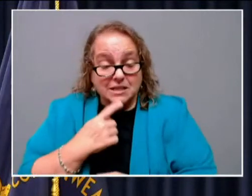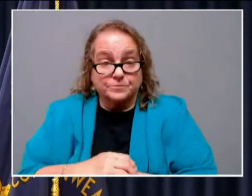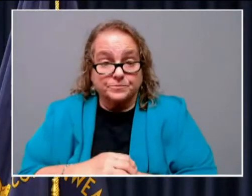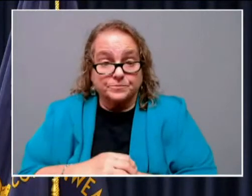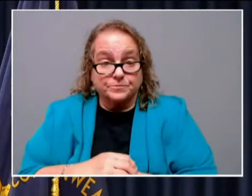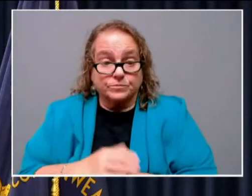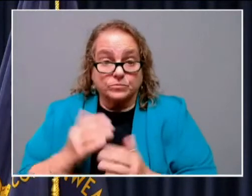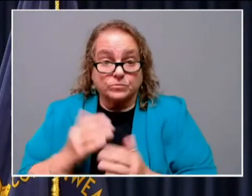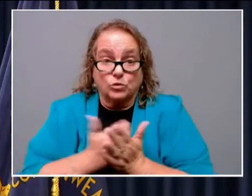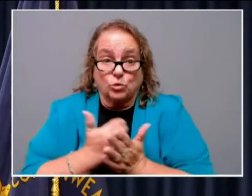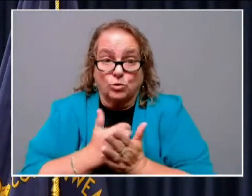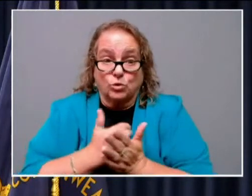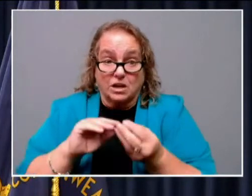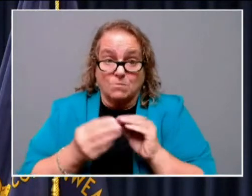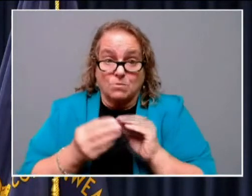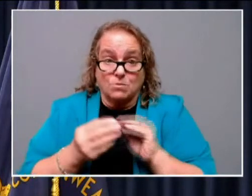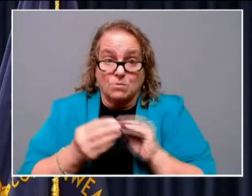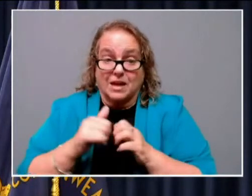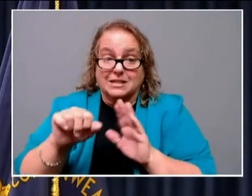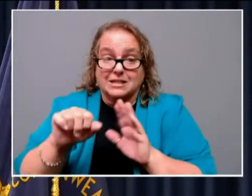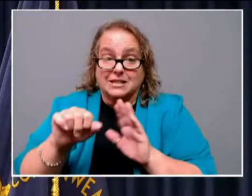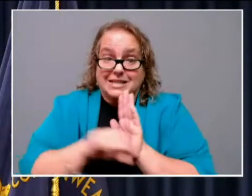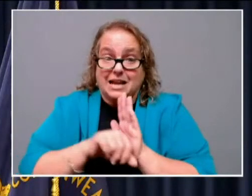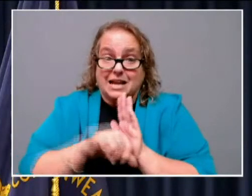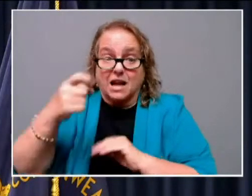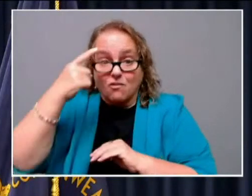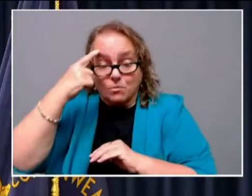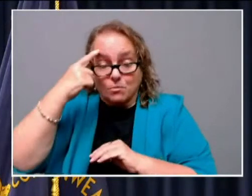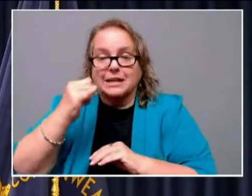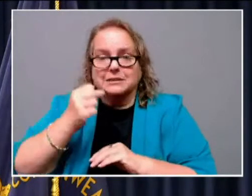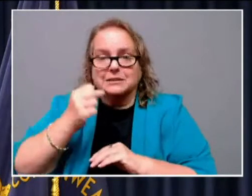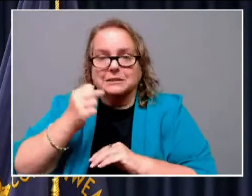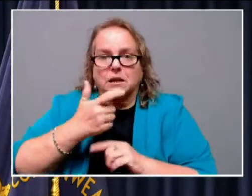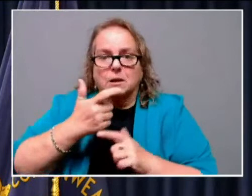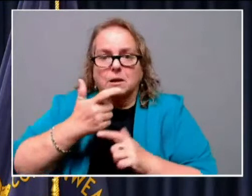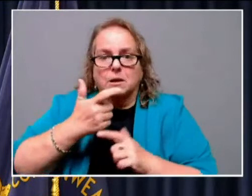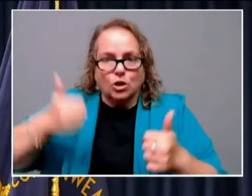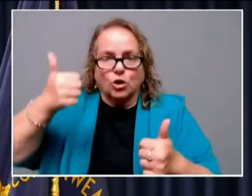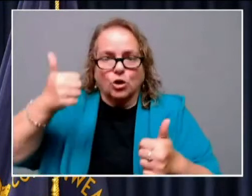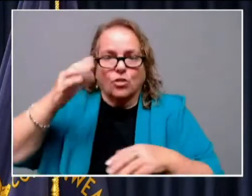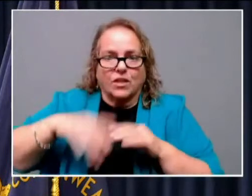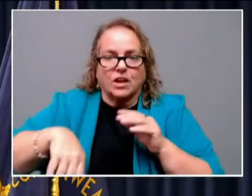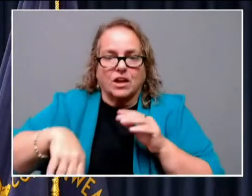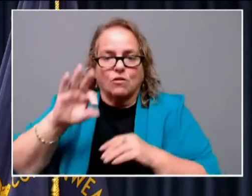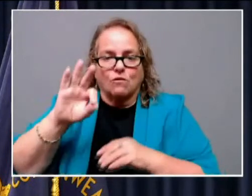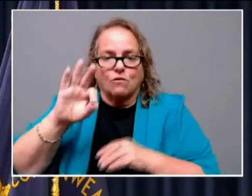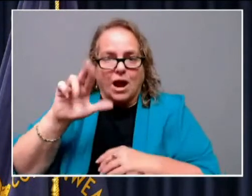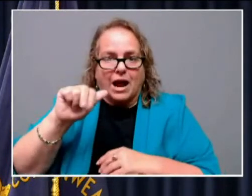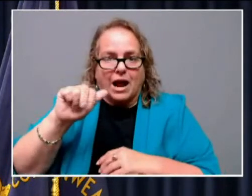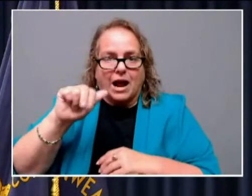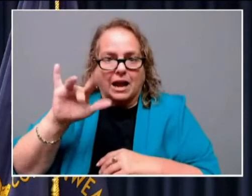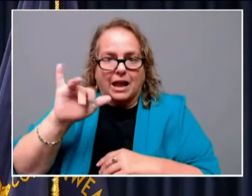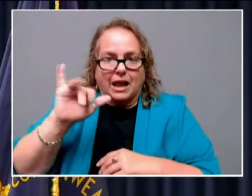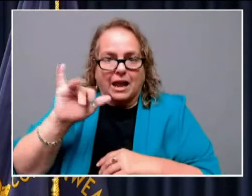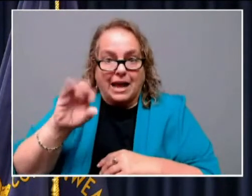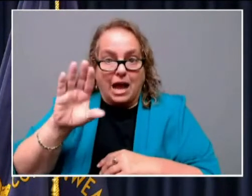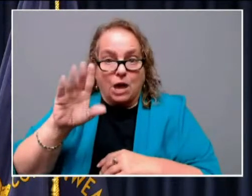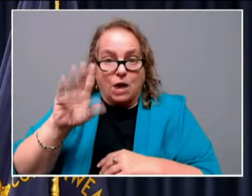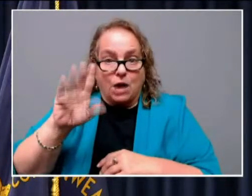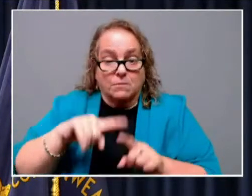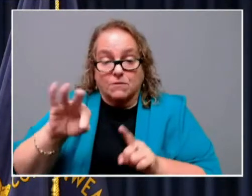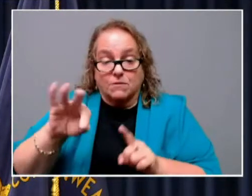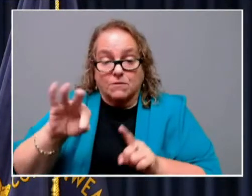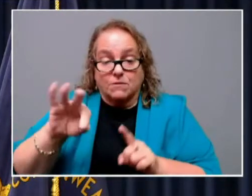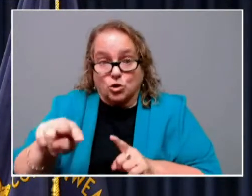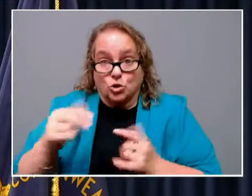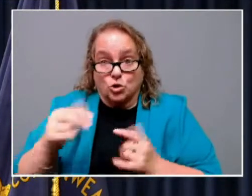that have come out, state government is a lot bigger than Franklin County. But if you look at today's vaccine report,